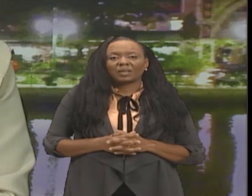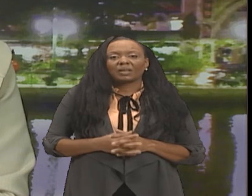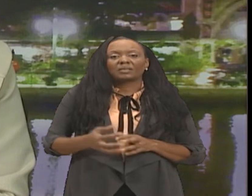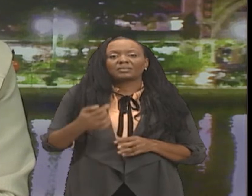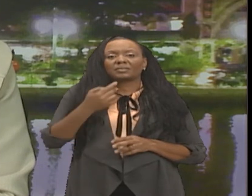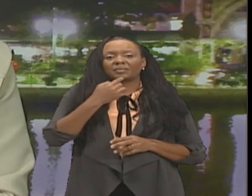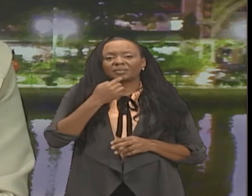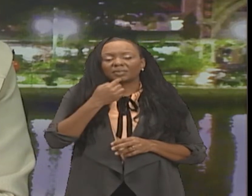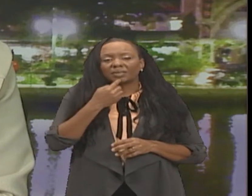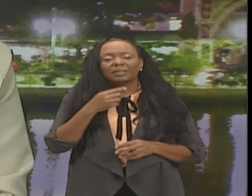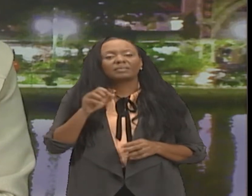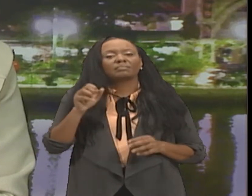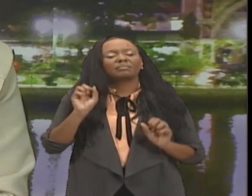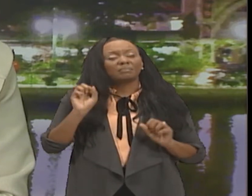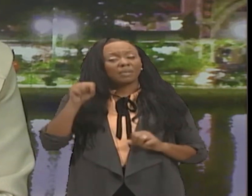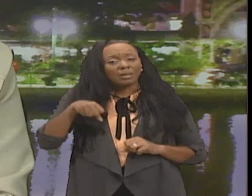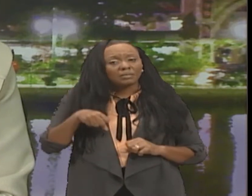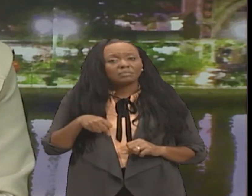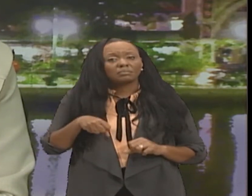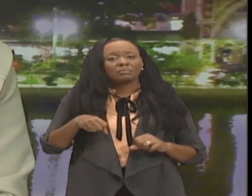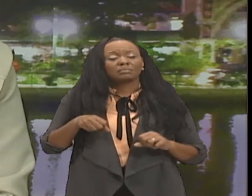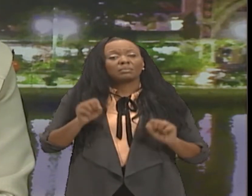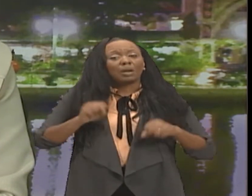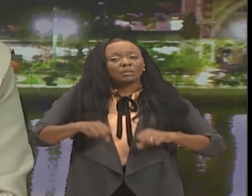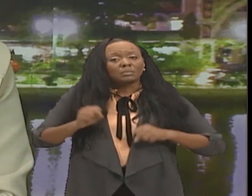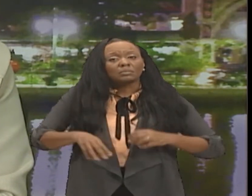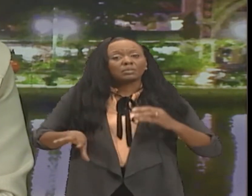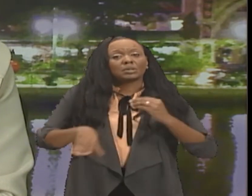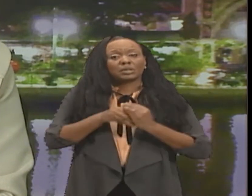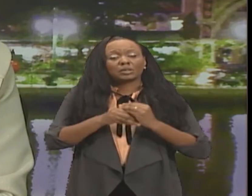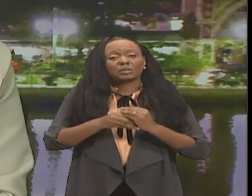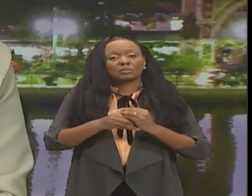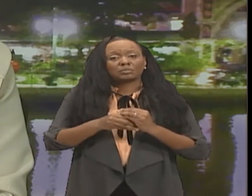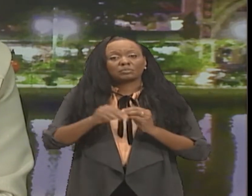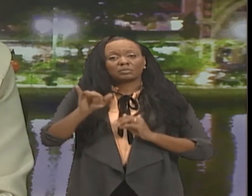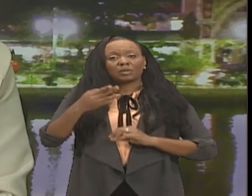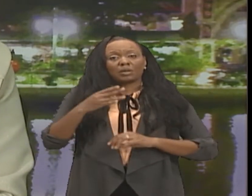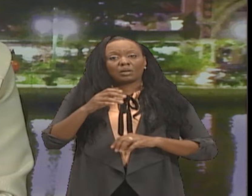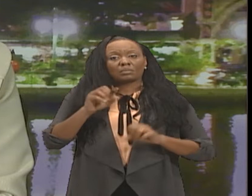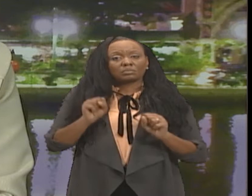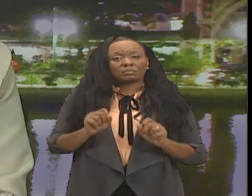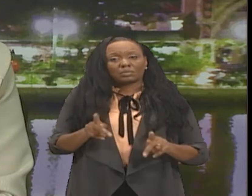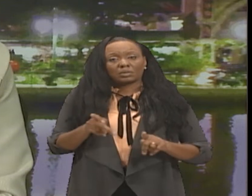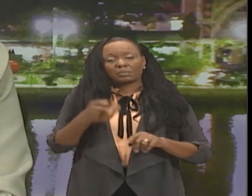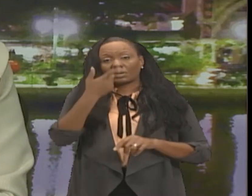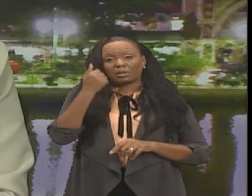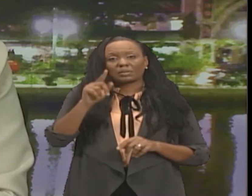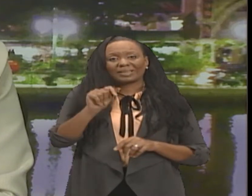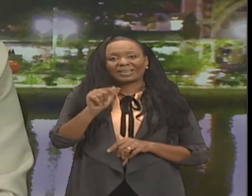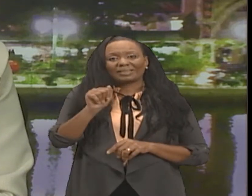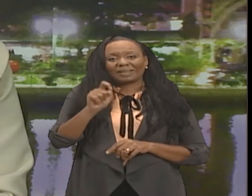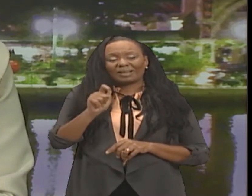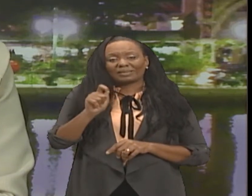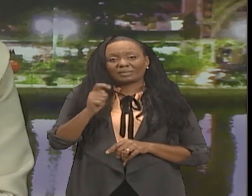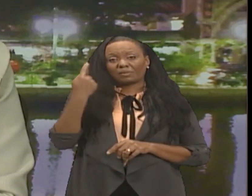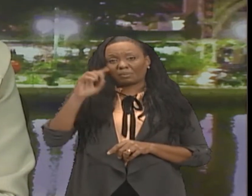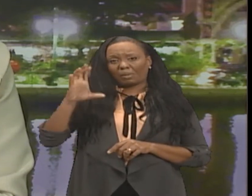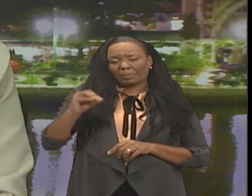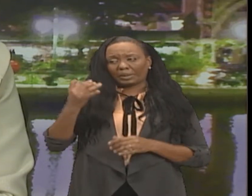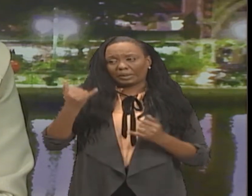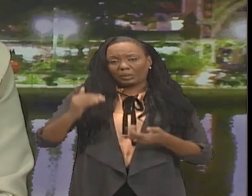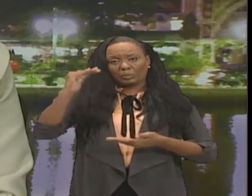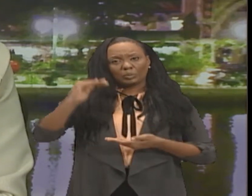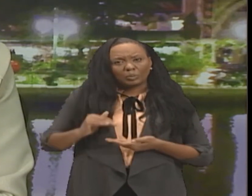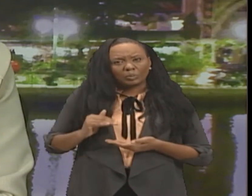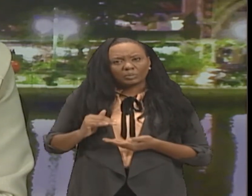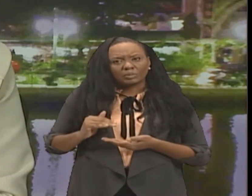Mr. Lowe says notwithstanding the additional employment opportunities that could flow from the tax changes, there is unlikely to be